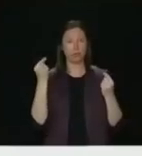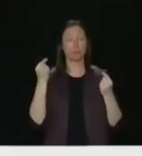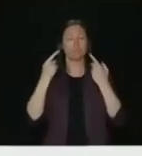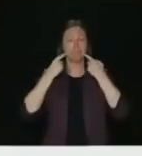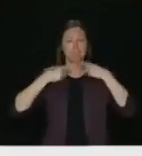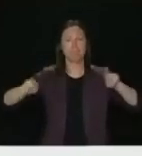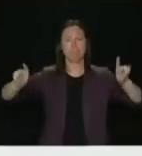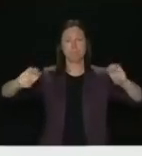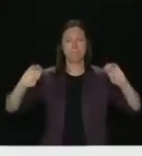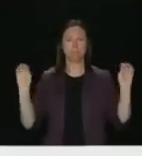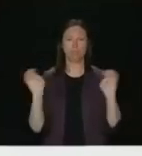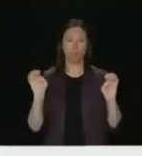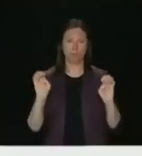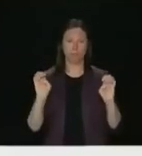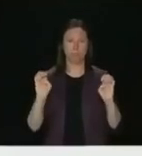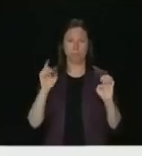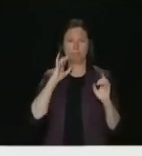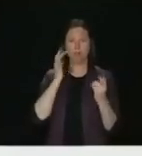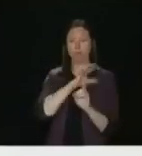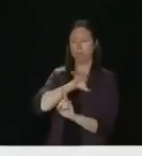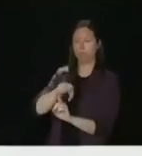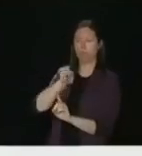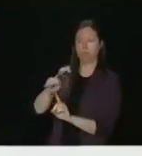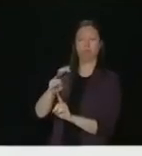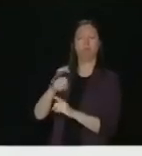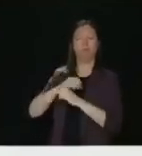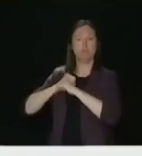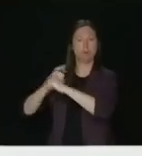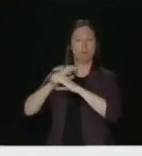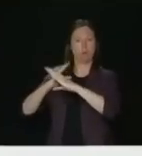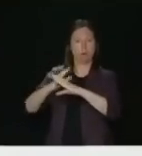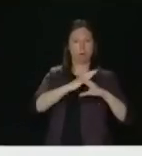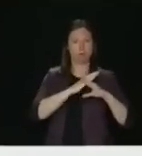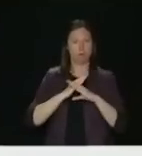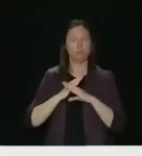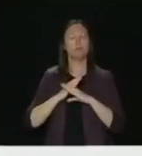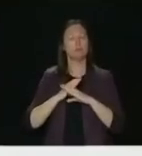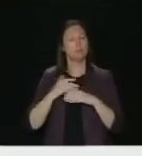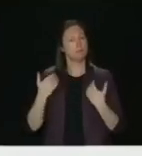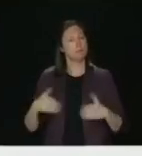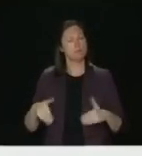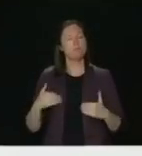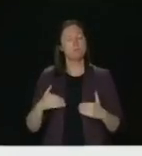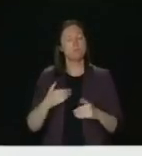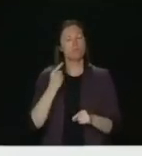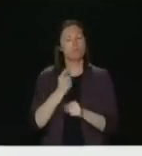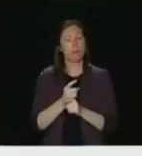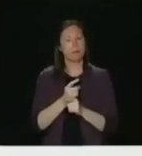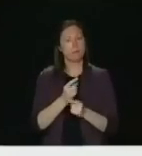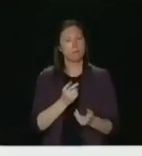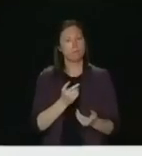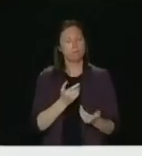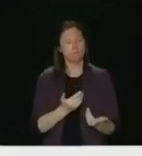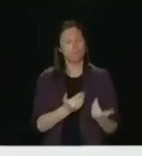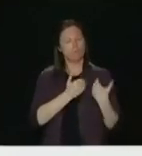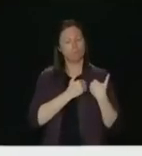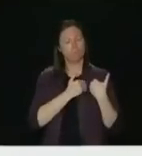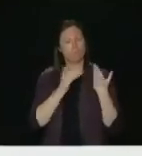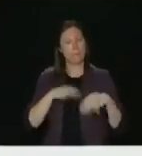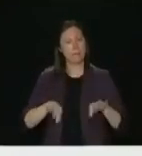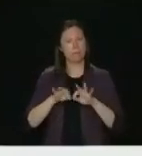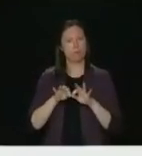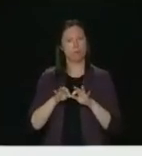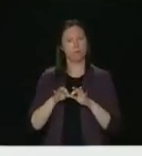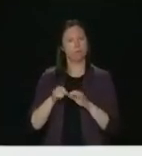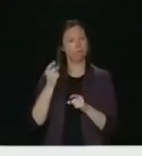state of emergency to respond to the blockades. This was the responsible and necessary thing to